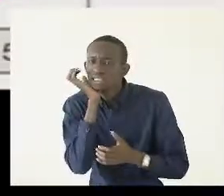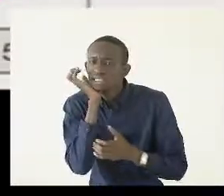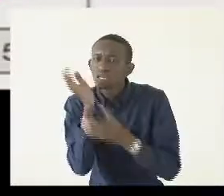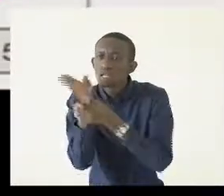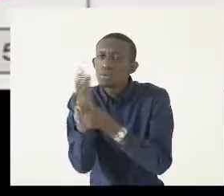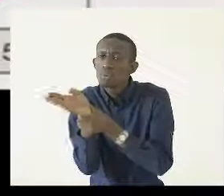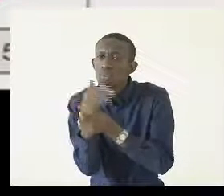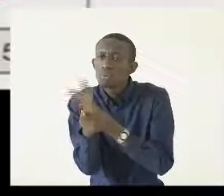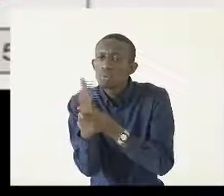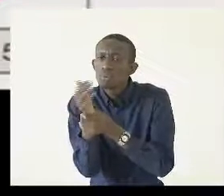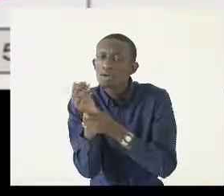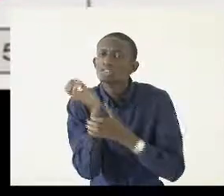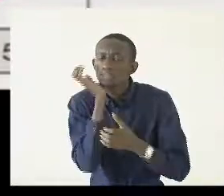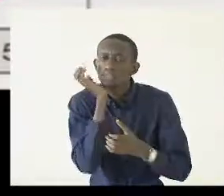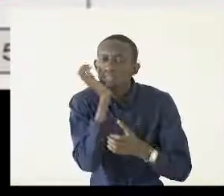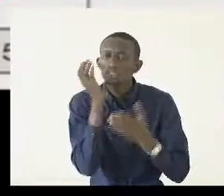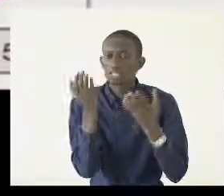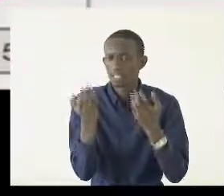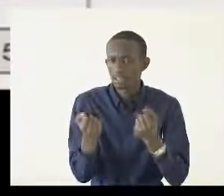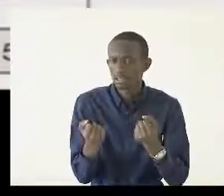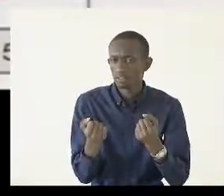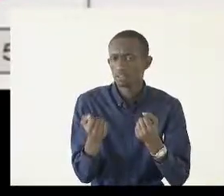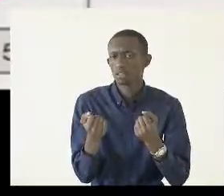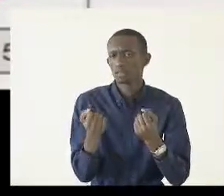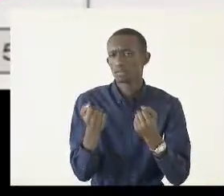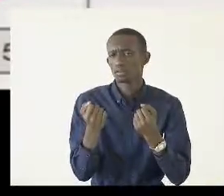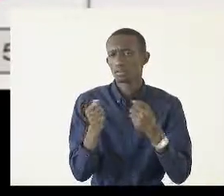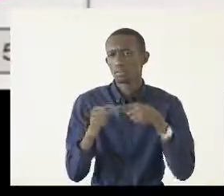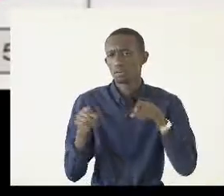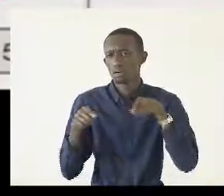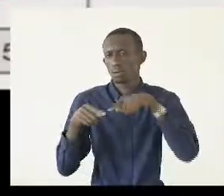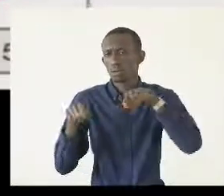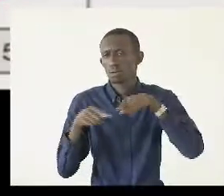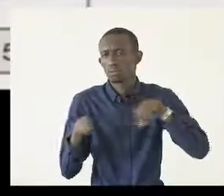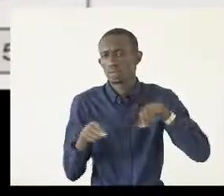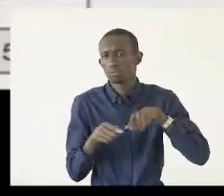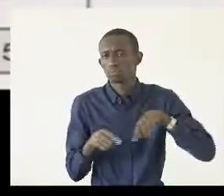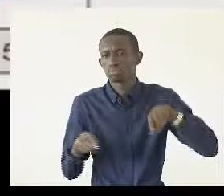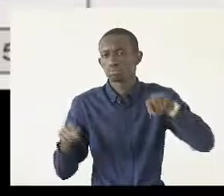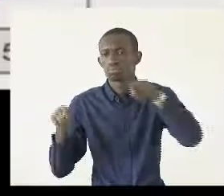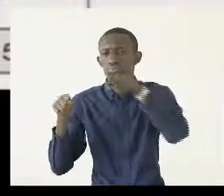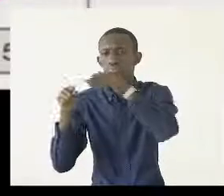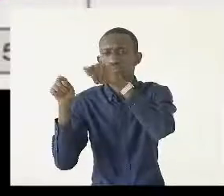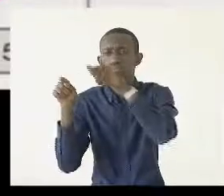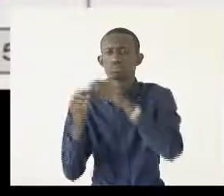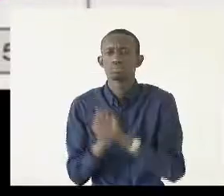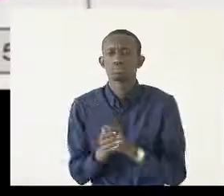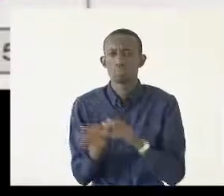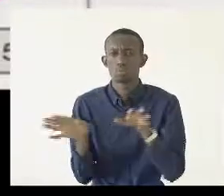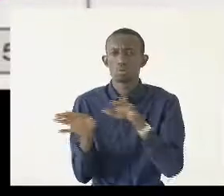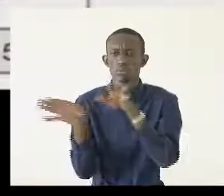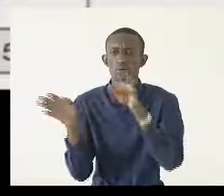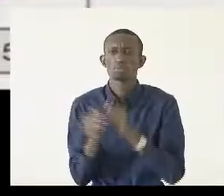bean, it has net-like veins. These are the veins. When it comes to their